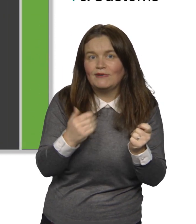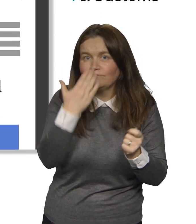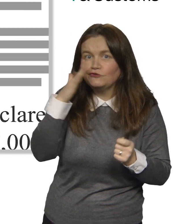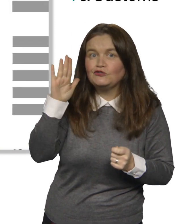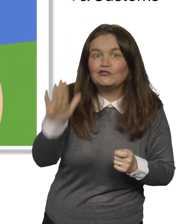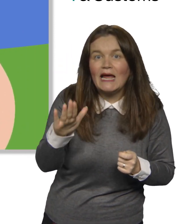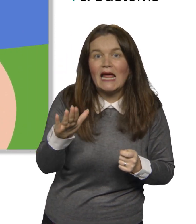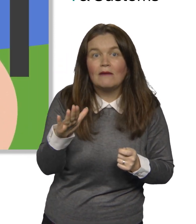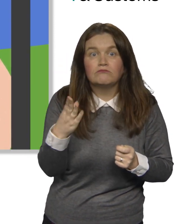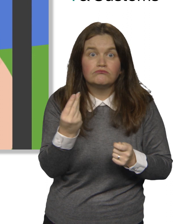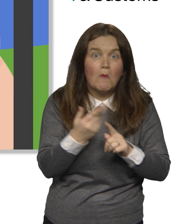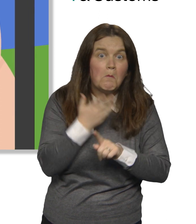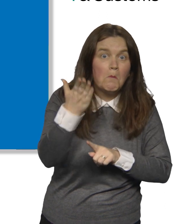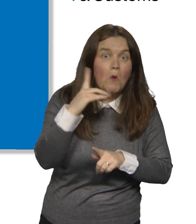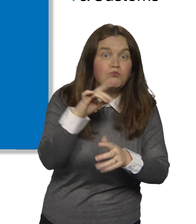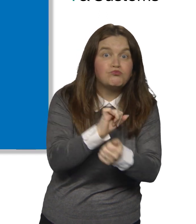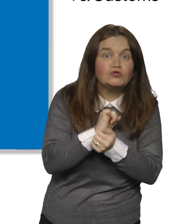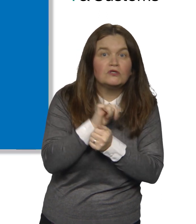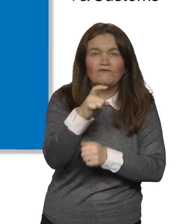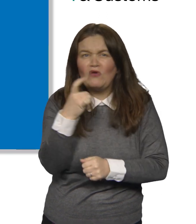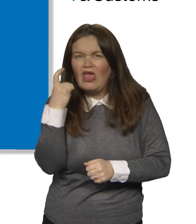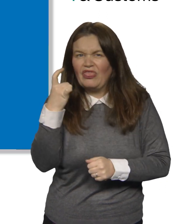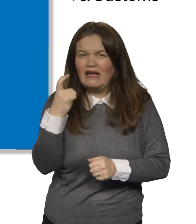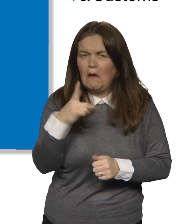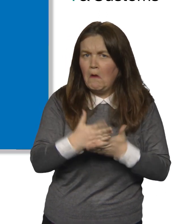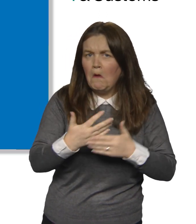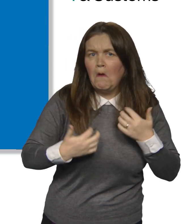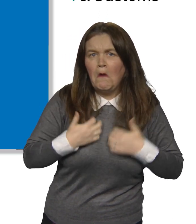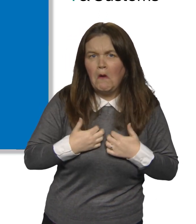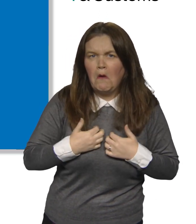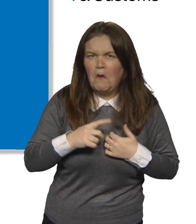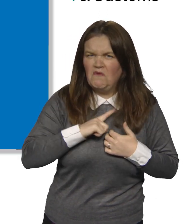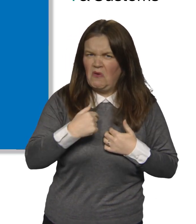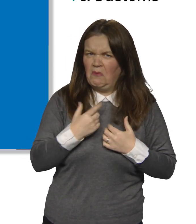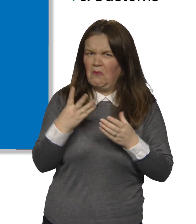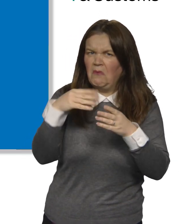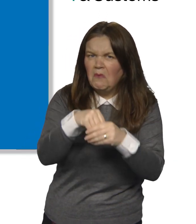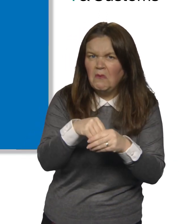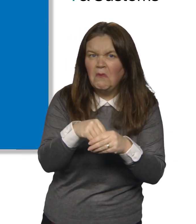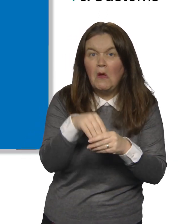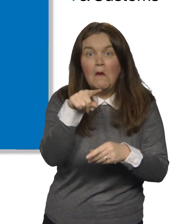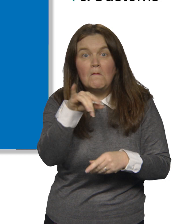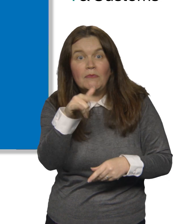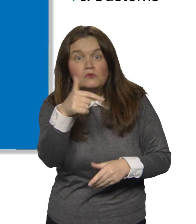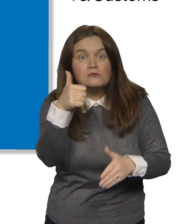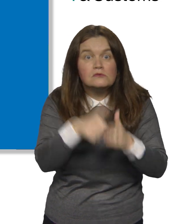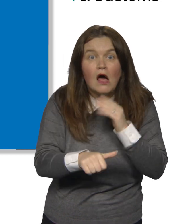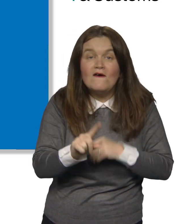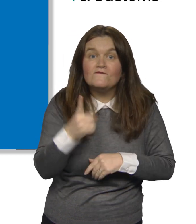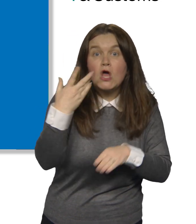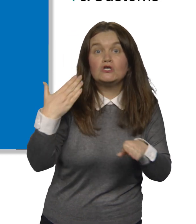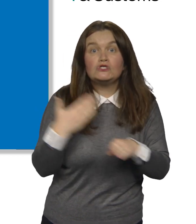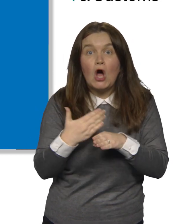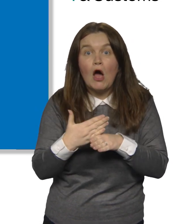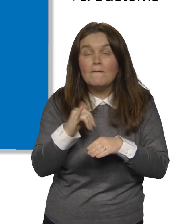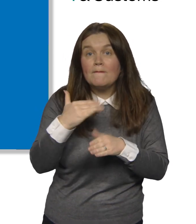cases, they can even be sent to prison. So maybe you're thinking, well, that's all very interesting, but what's it got to do with me right now? Well,